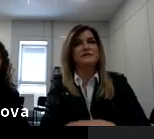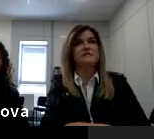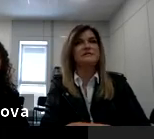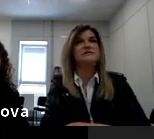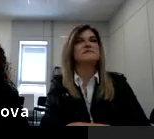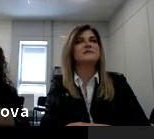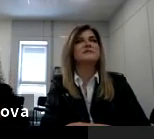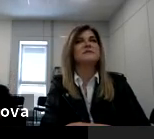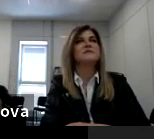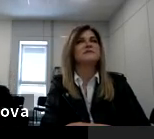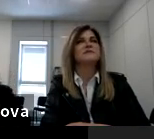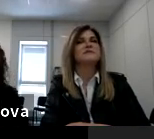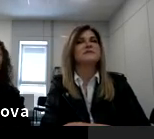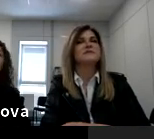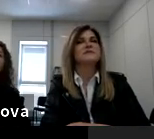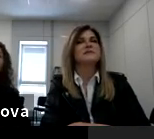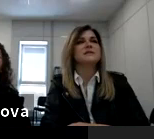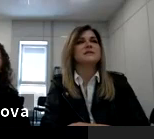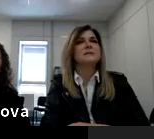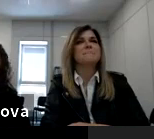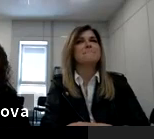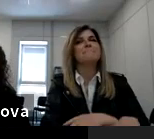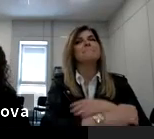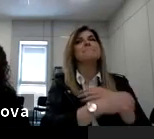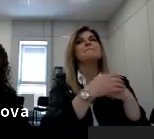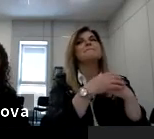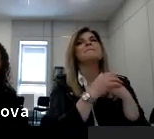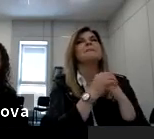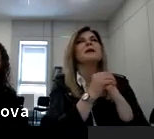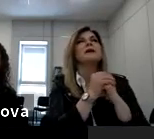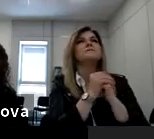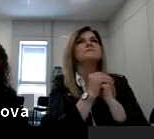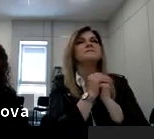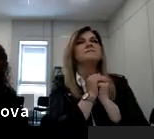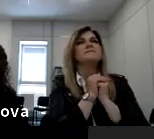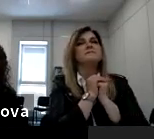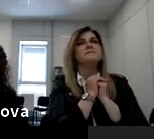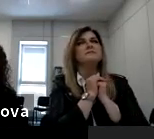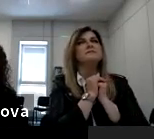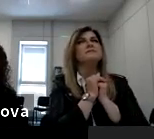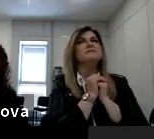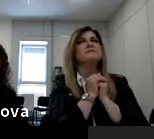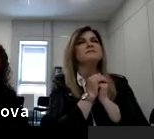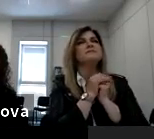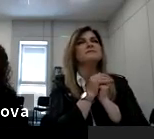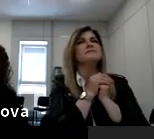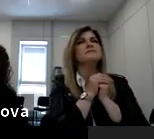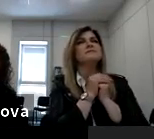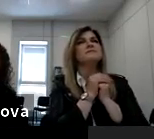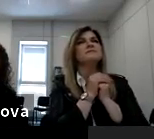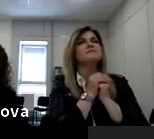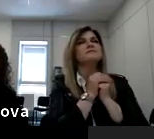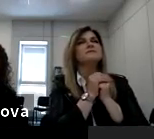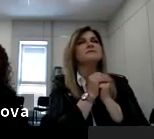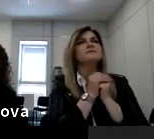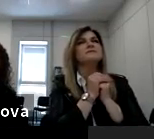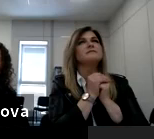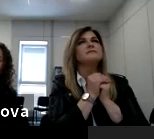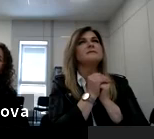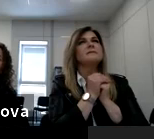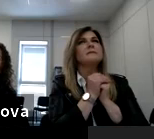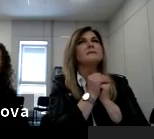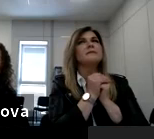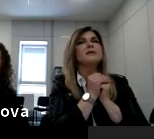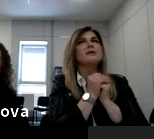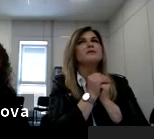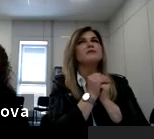it. Yeah. And about the optics, we have a wide range of optics here, and